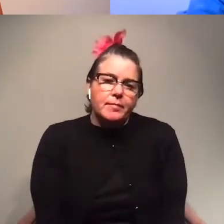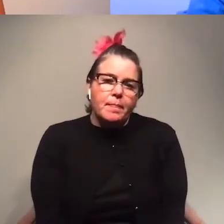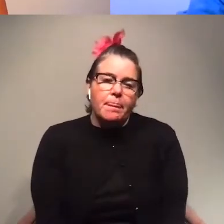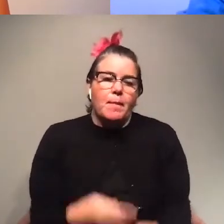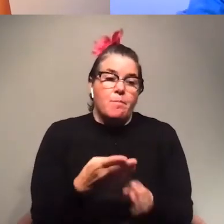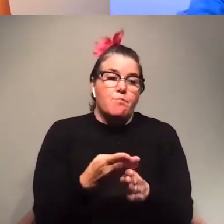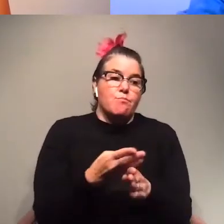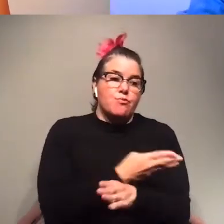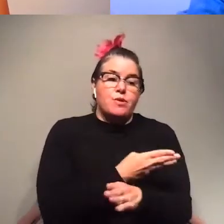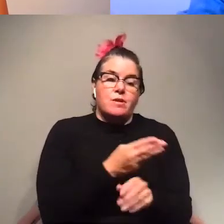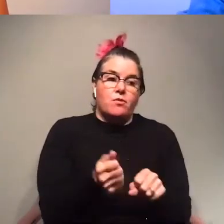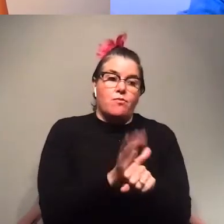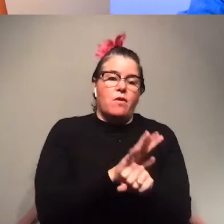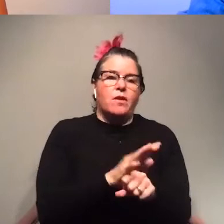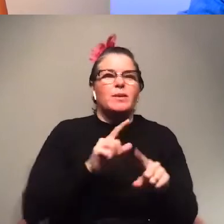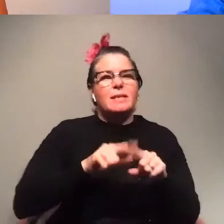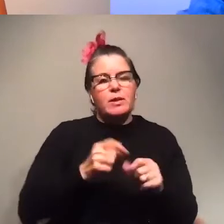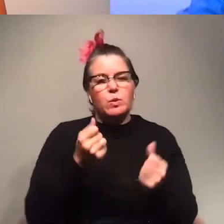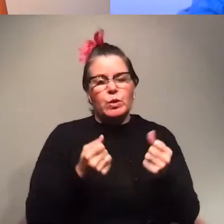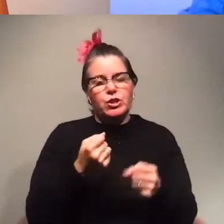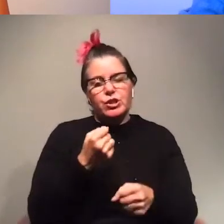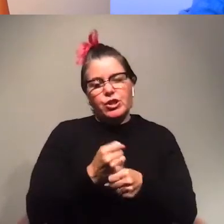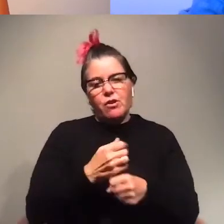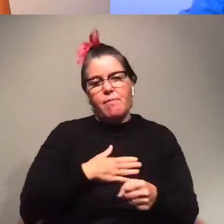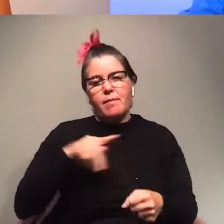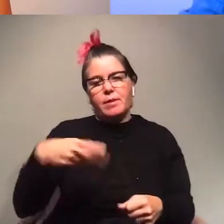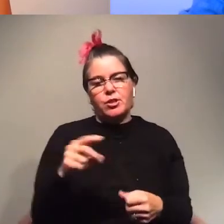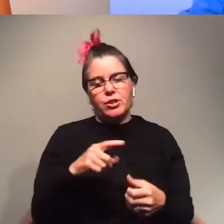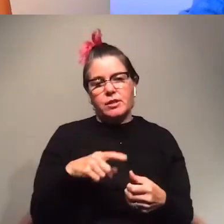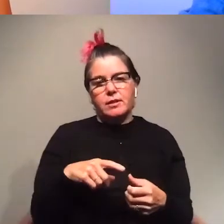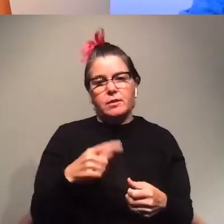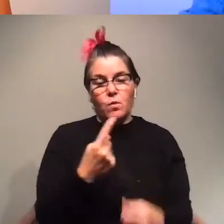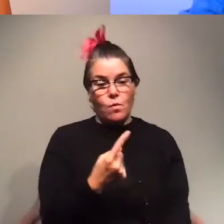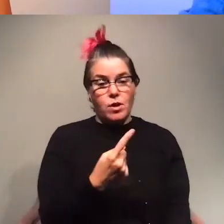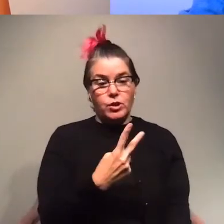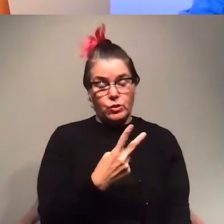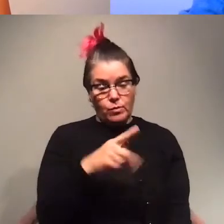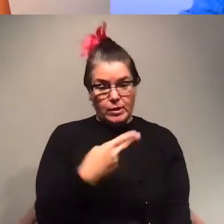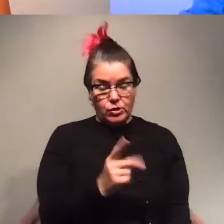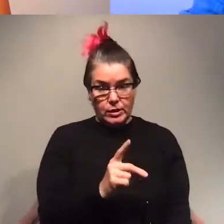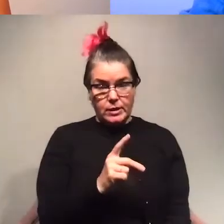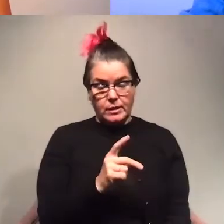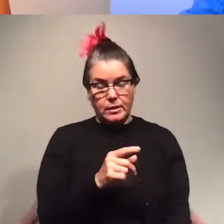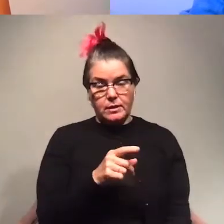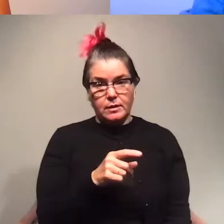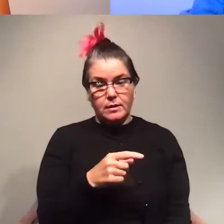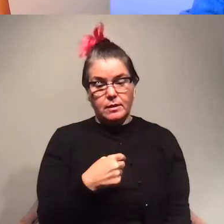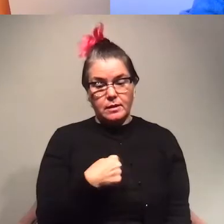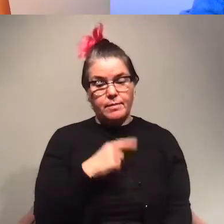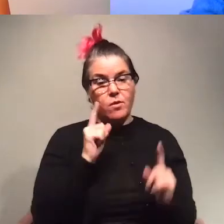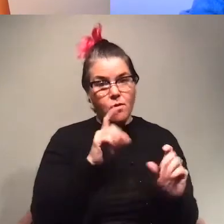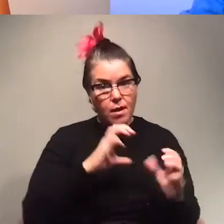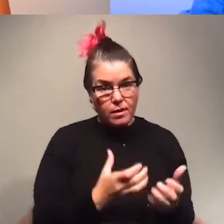Pre-pandemic, it actually depends on what year of my PhD we're talking about. Years 1 and 2, where I'm going to